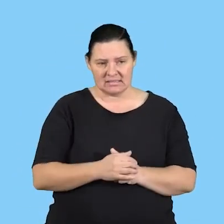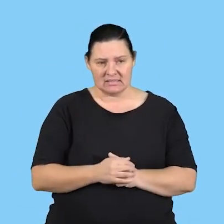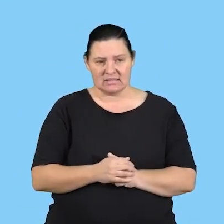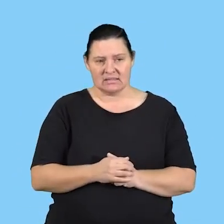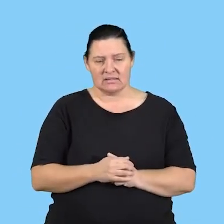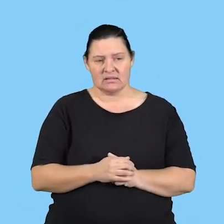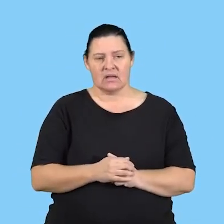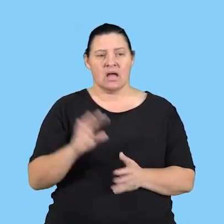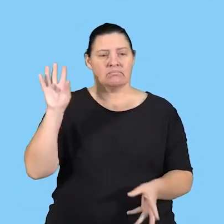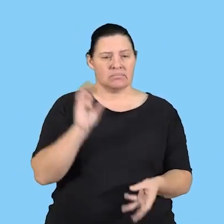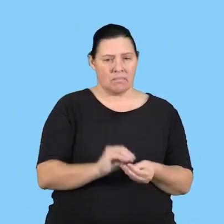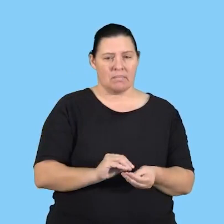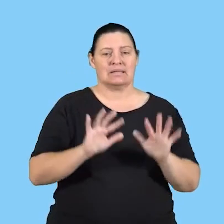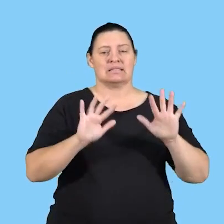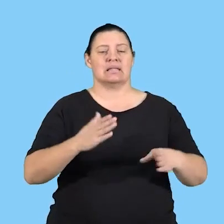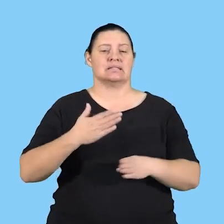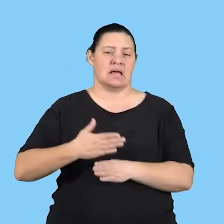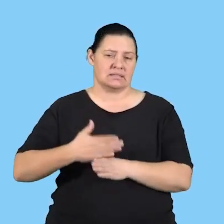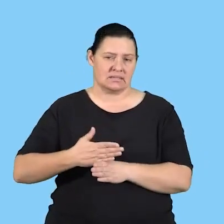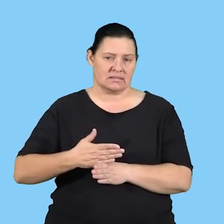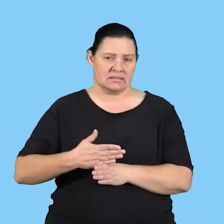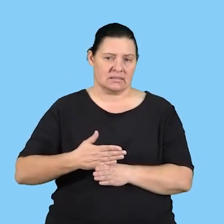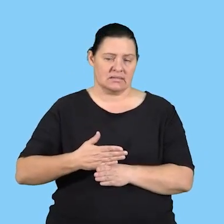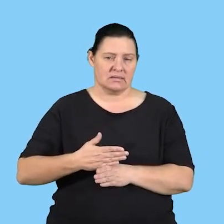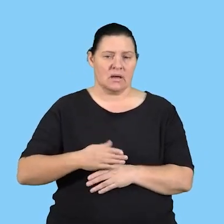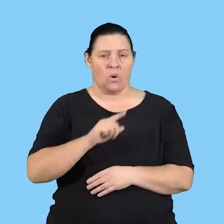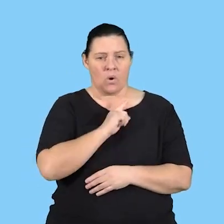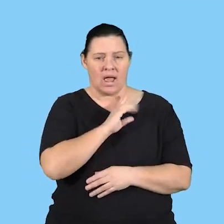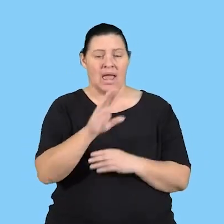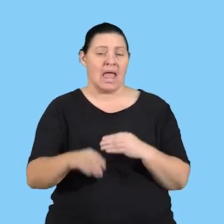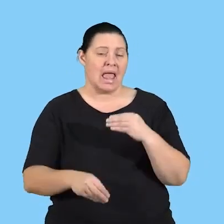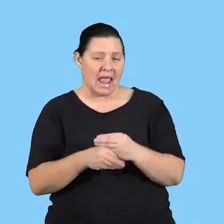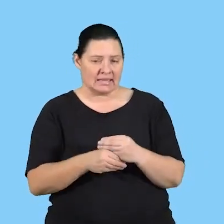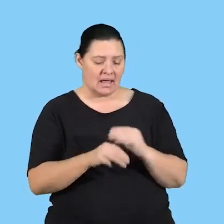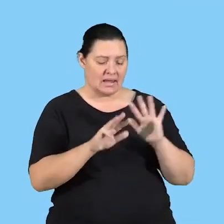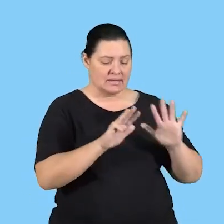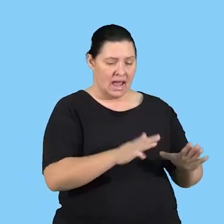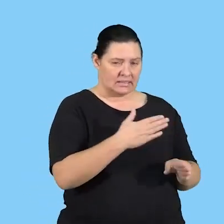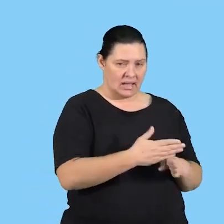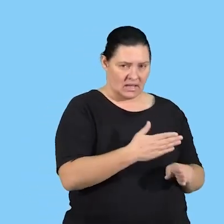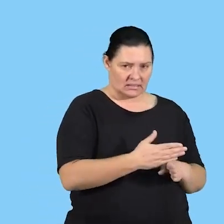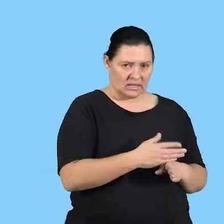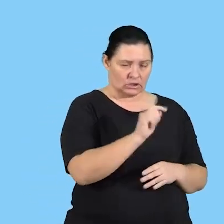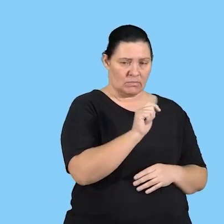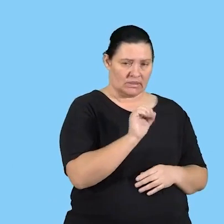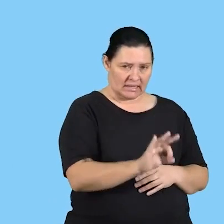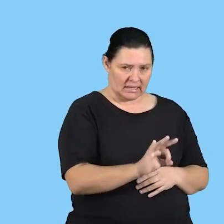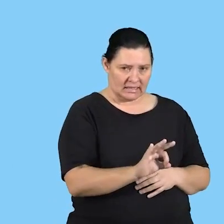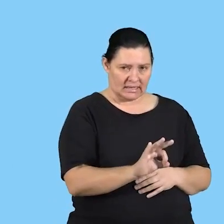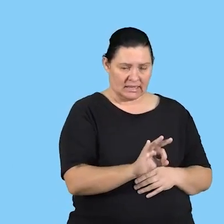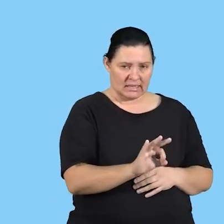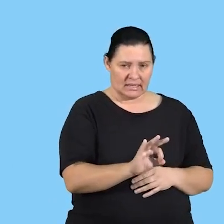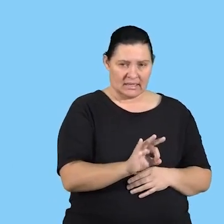have in total 10 tasks because in addition to the 9 tasks in term 3,